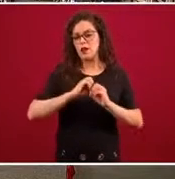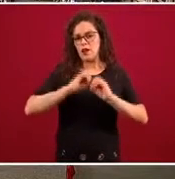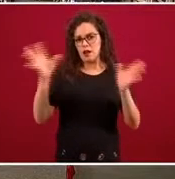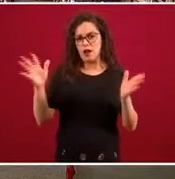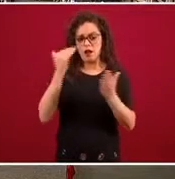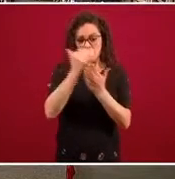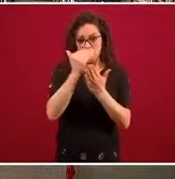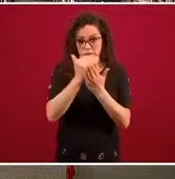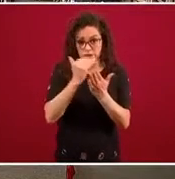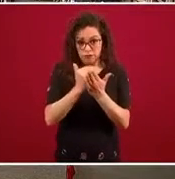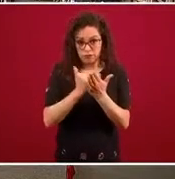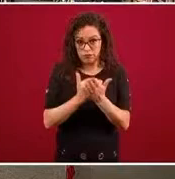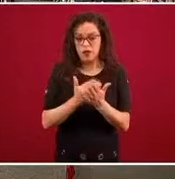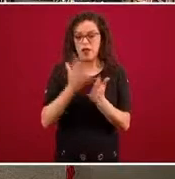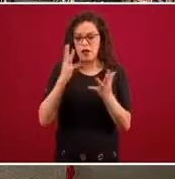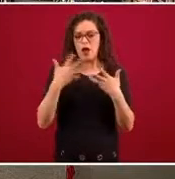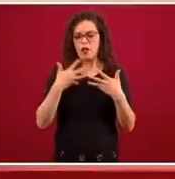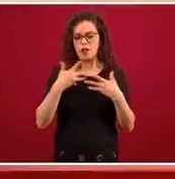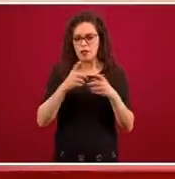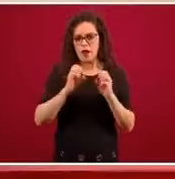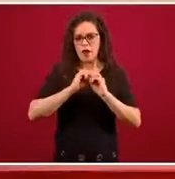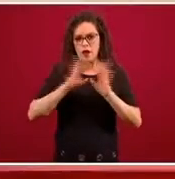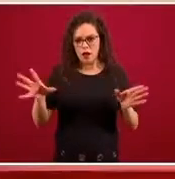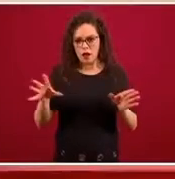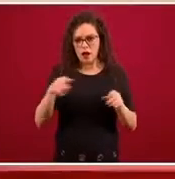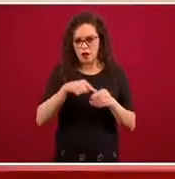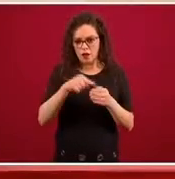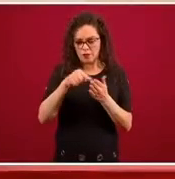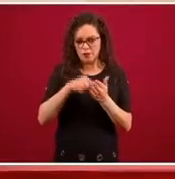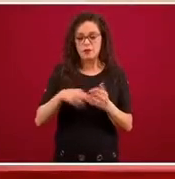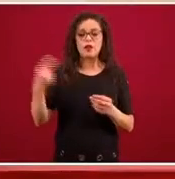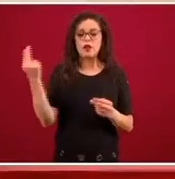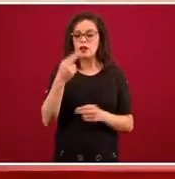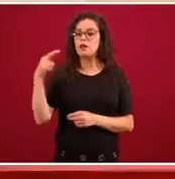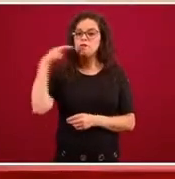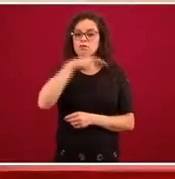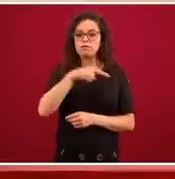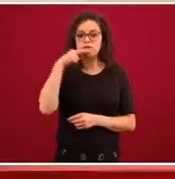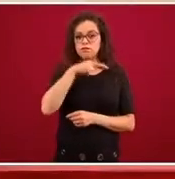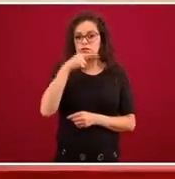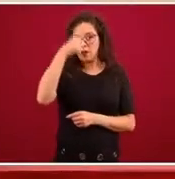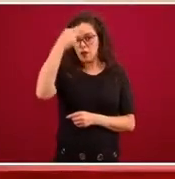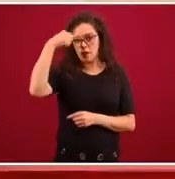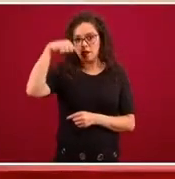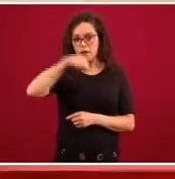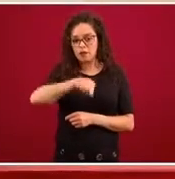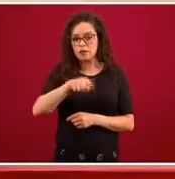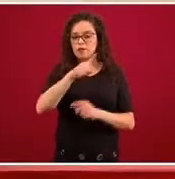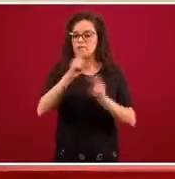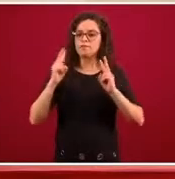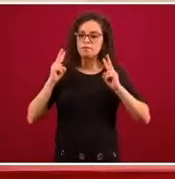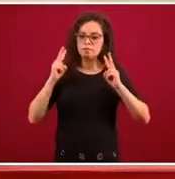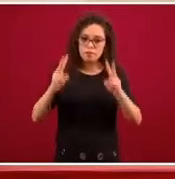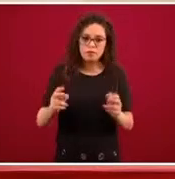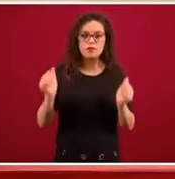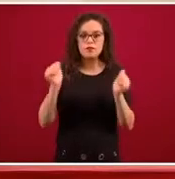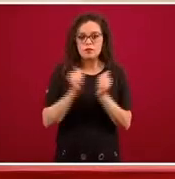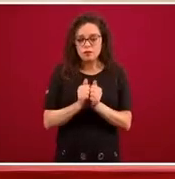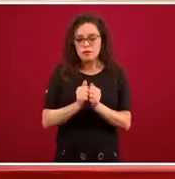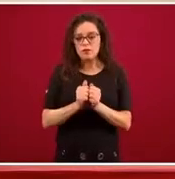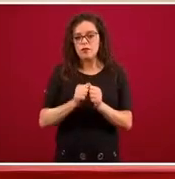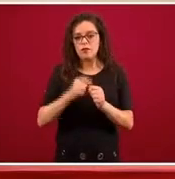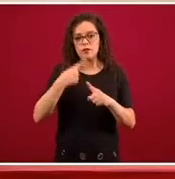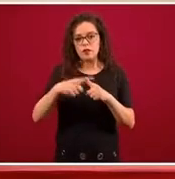delivered directly to the funerary homes. Yes, that is correct, and this is included in the set